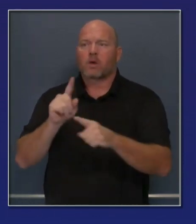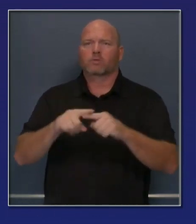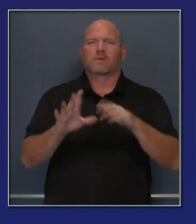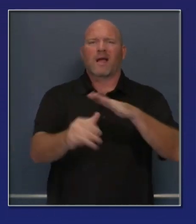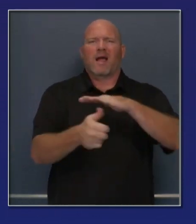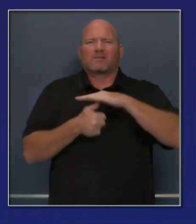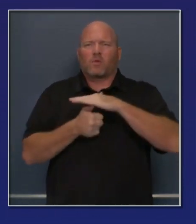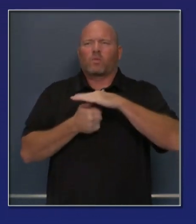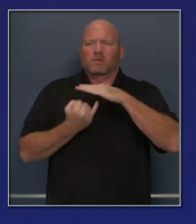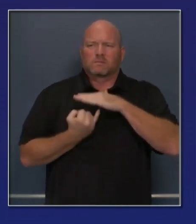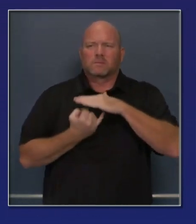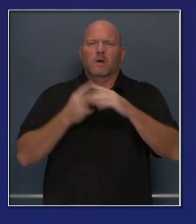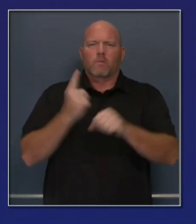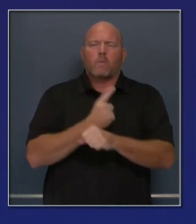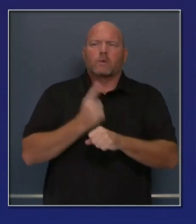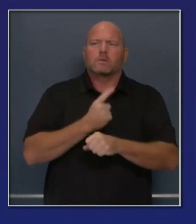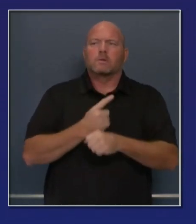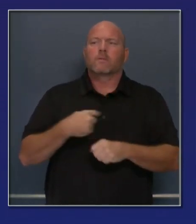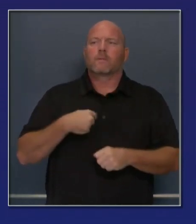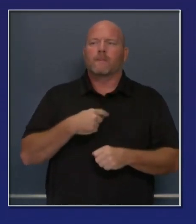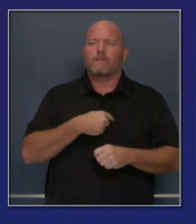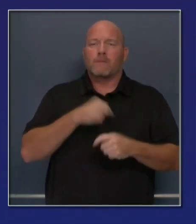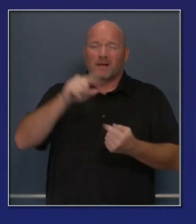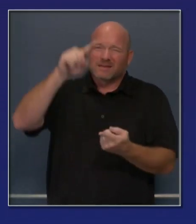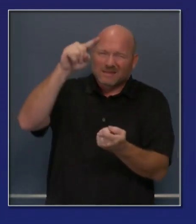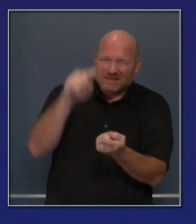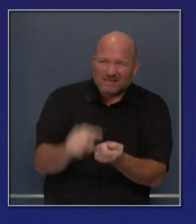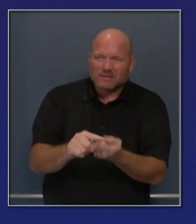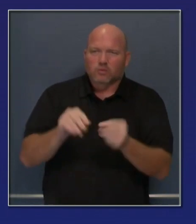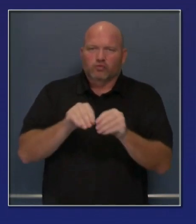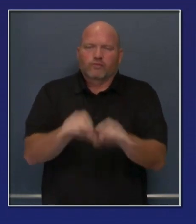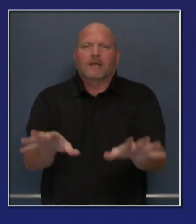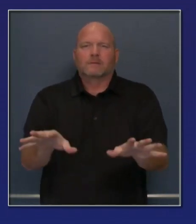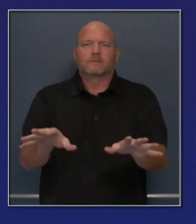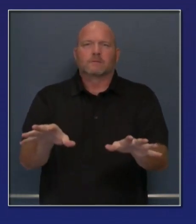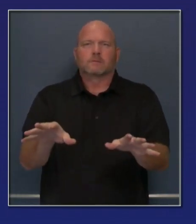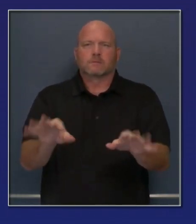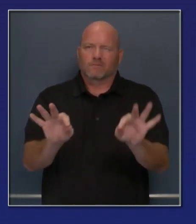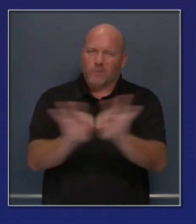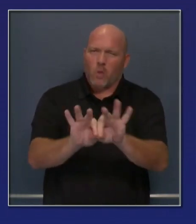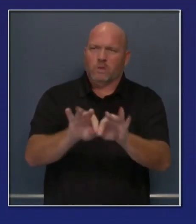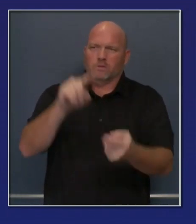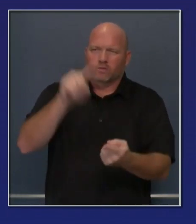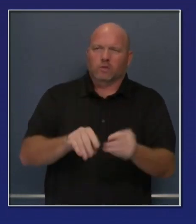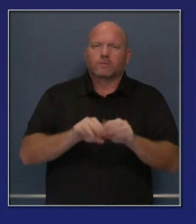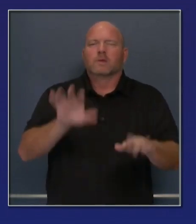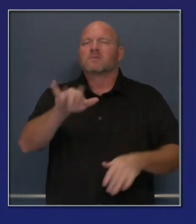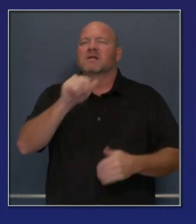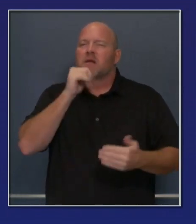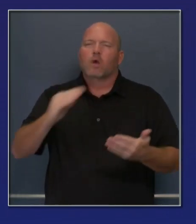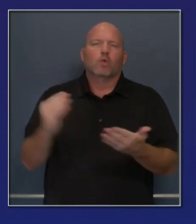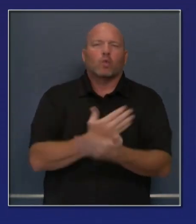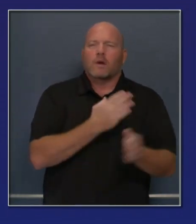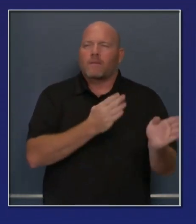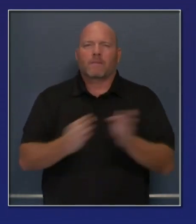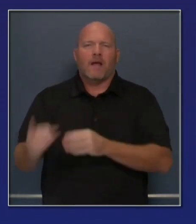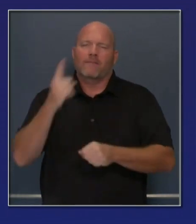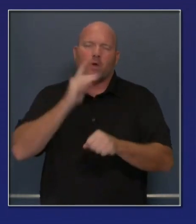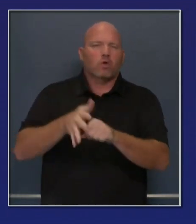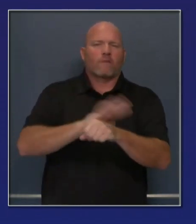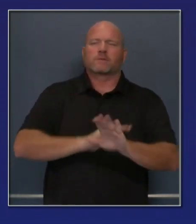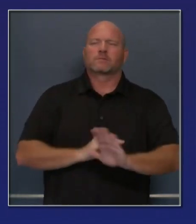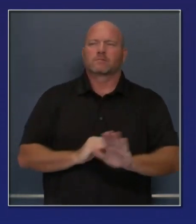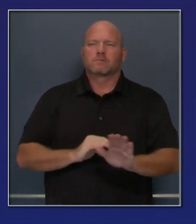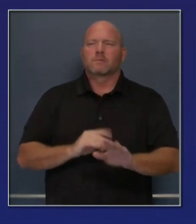appropriately so we can actually cut down transmission from each case. That isn't a new set of strategies for COVID. We've been doing